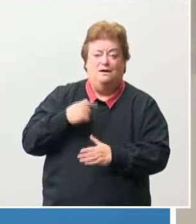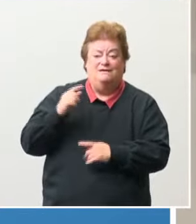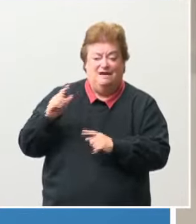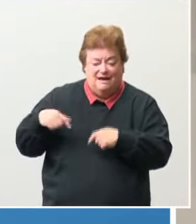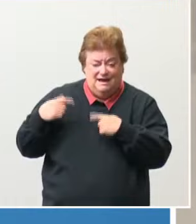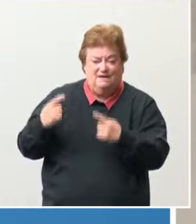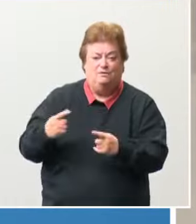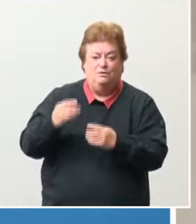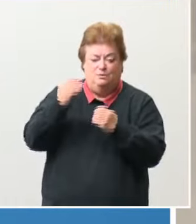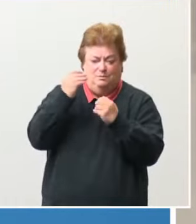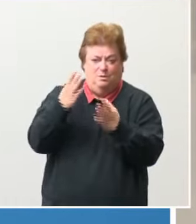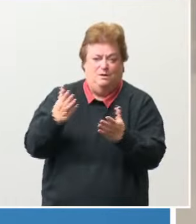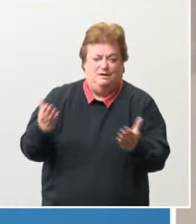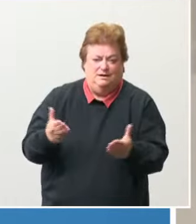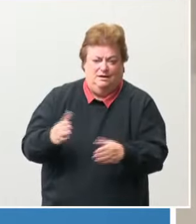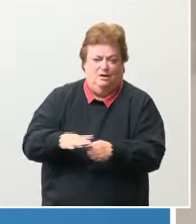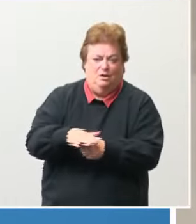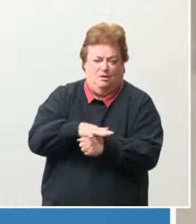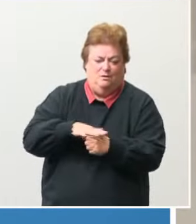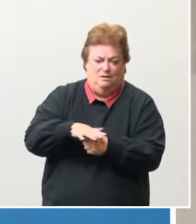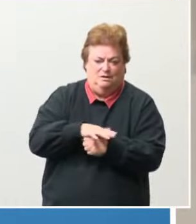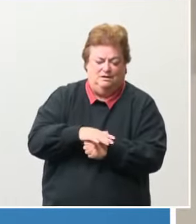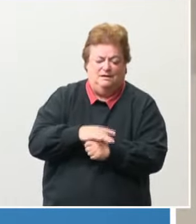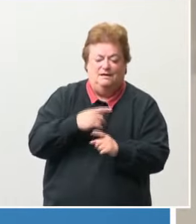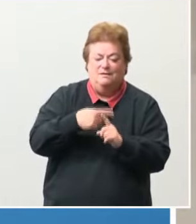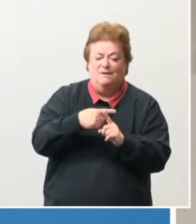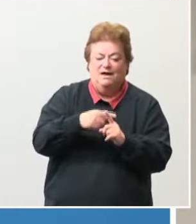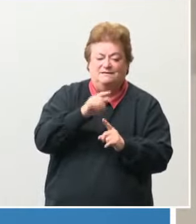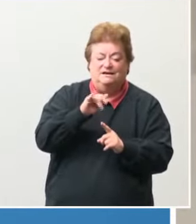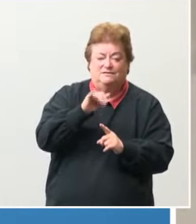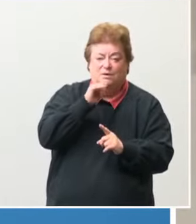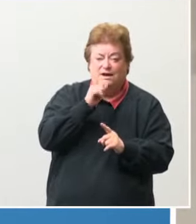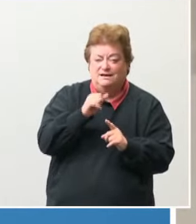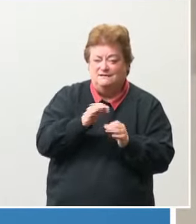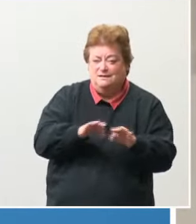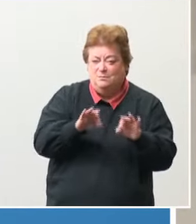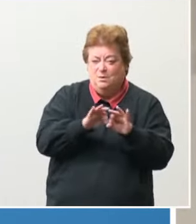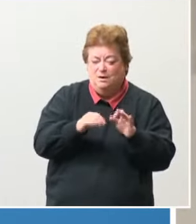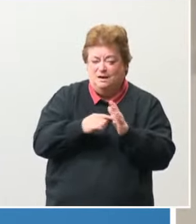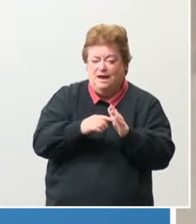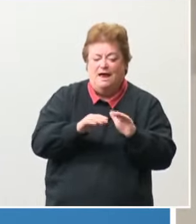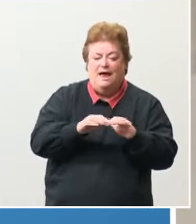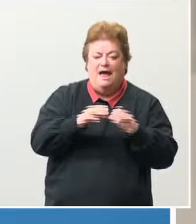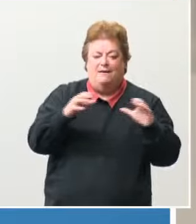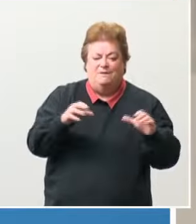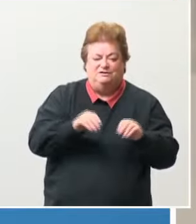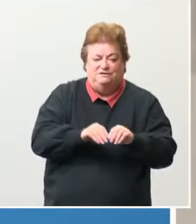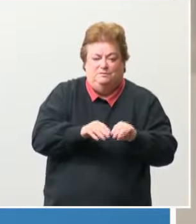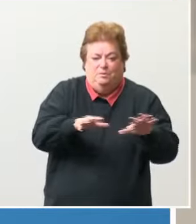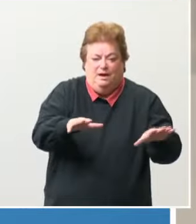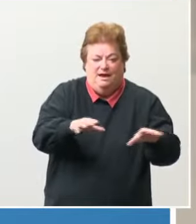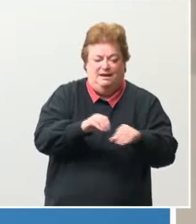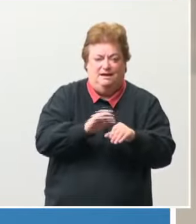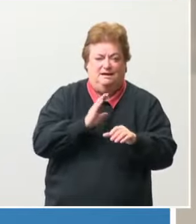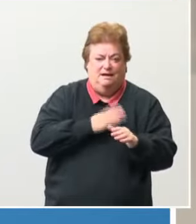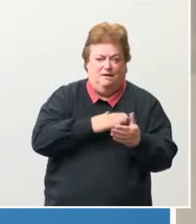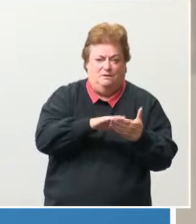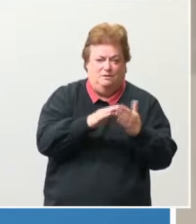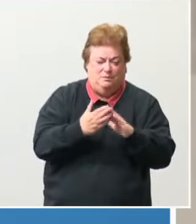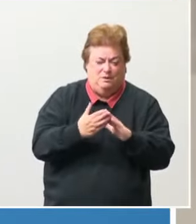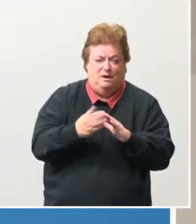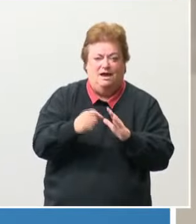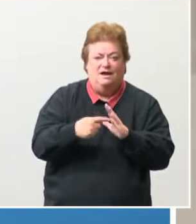reported locally. Positivity rate is an important indicator of spread in the community and shows the risk